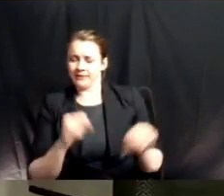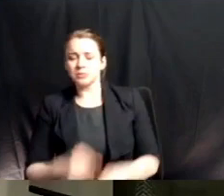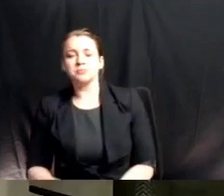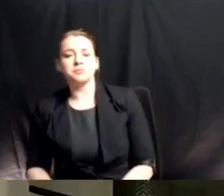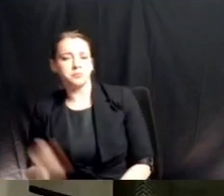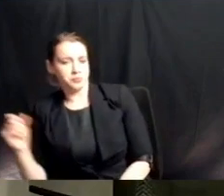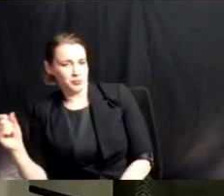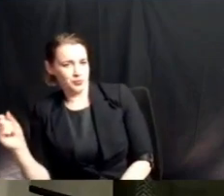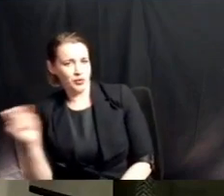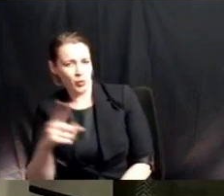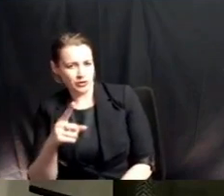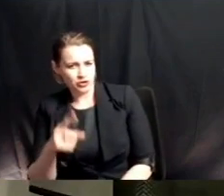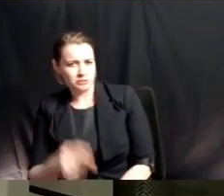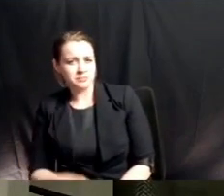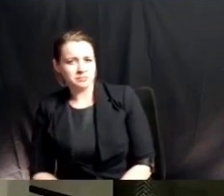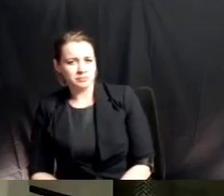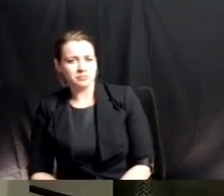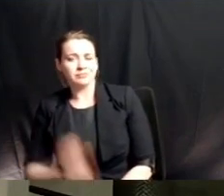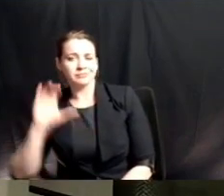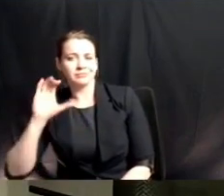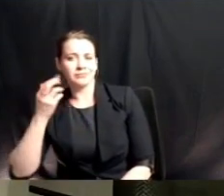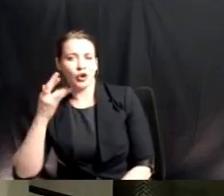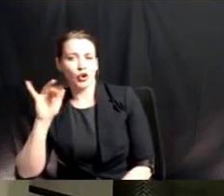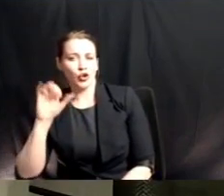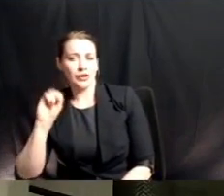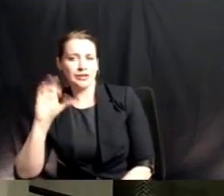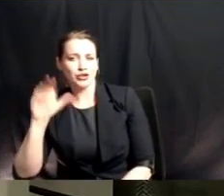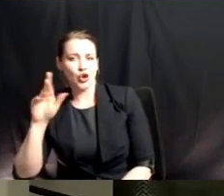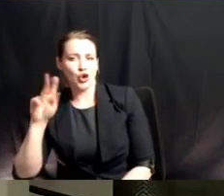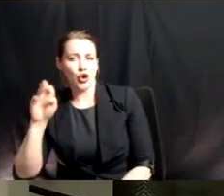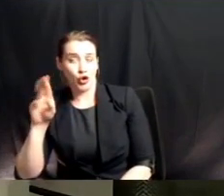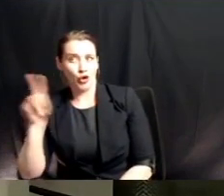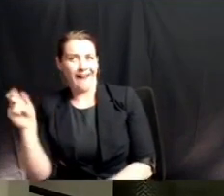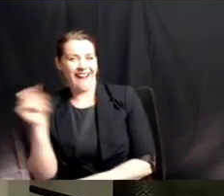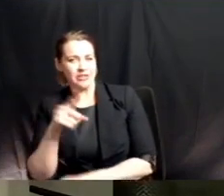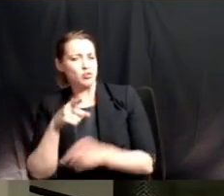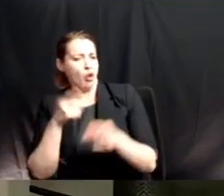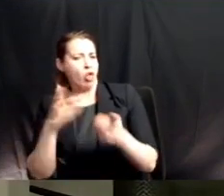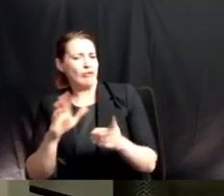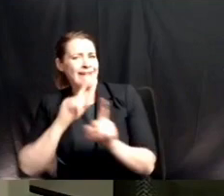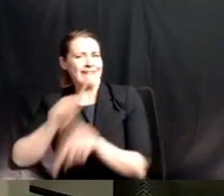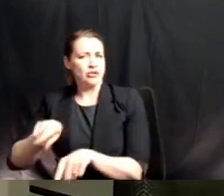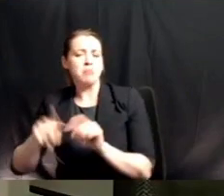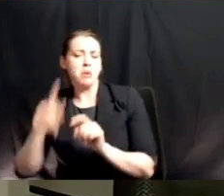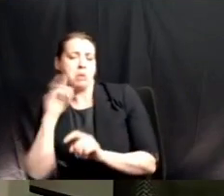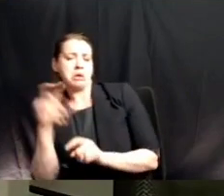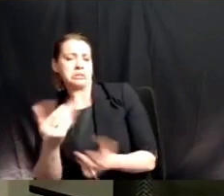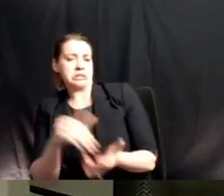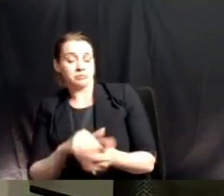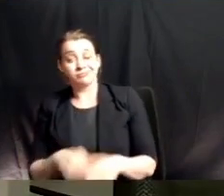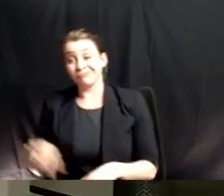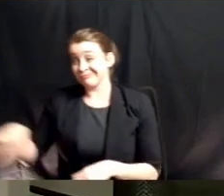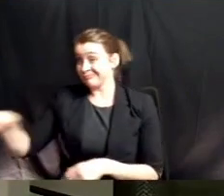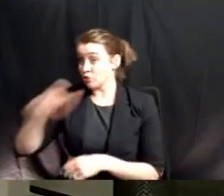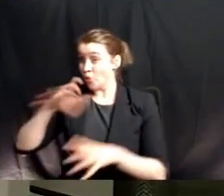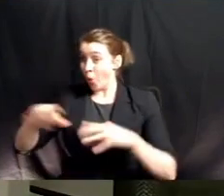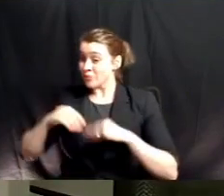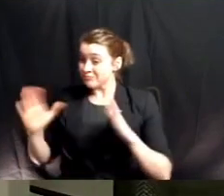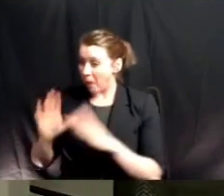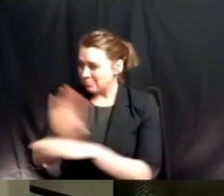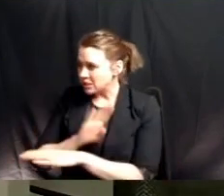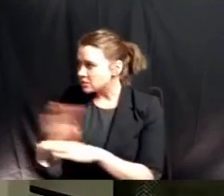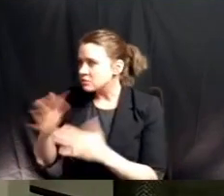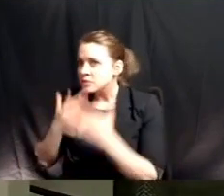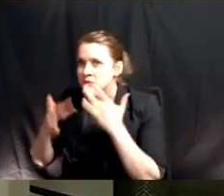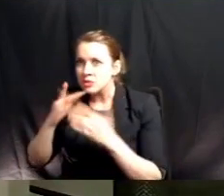couple questions that you've answered previously, but we'll ask them here. Small business owners who have said after weeks of limited or no income, the